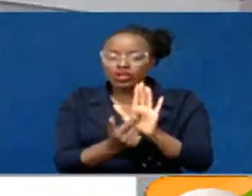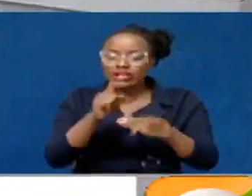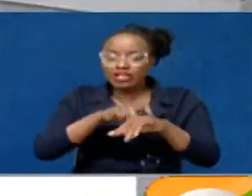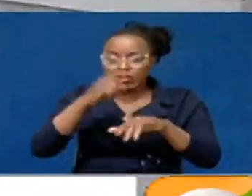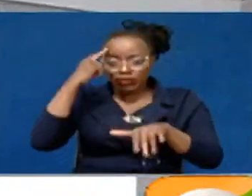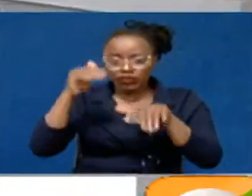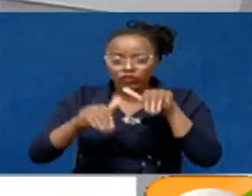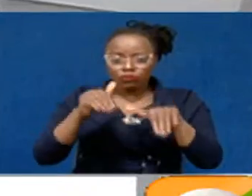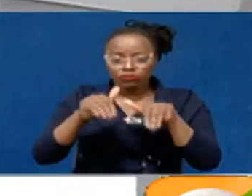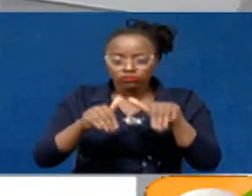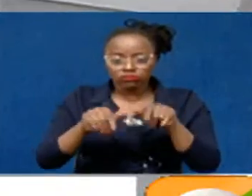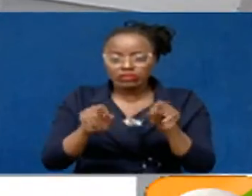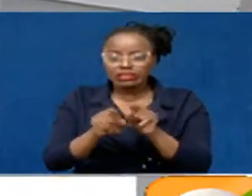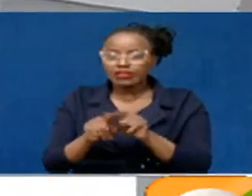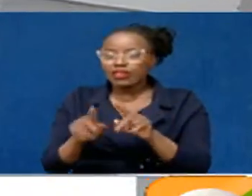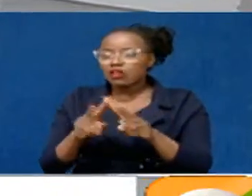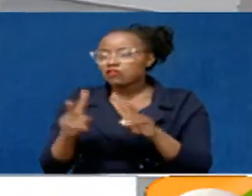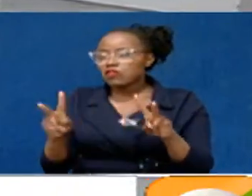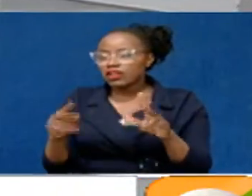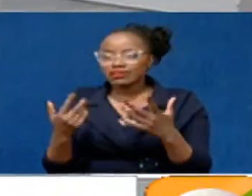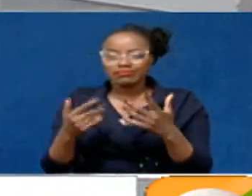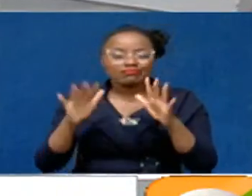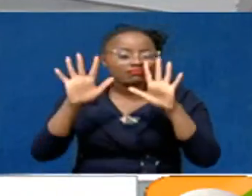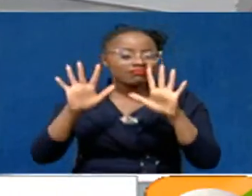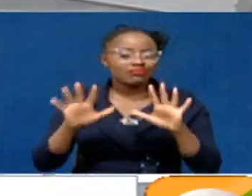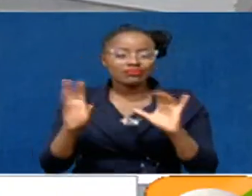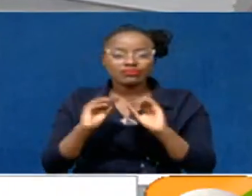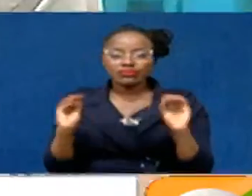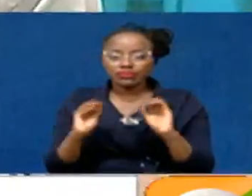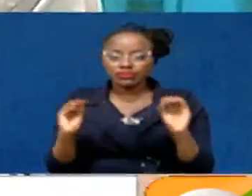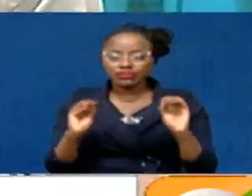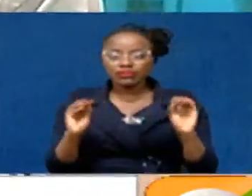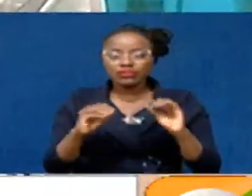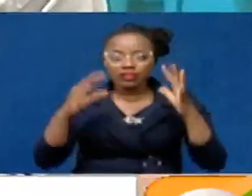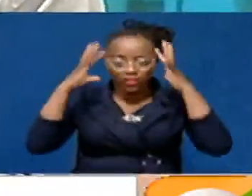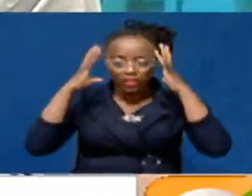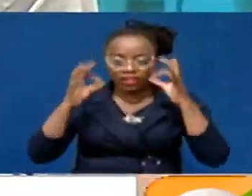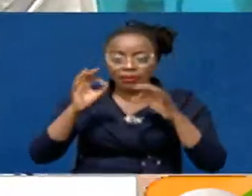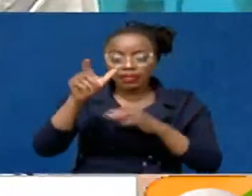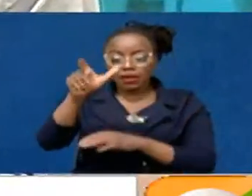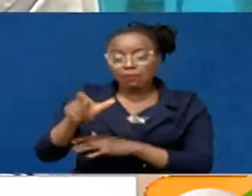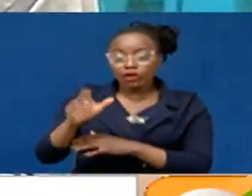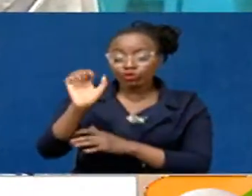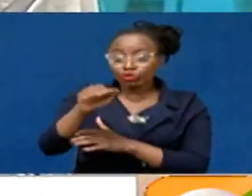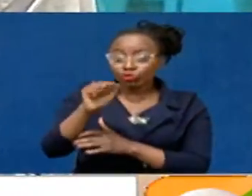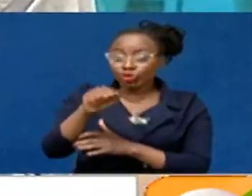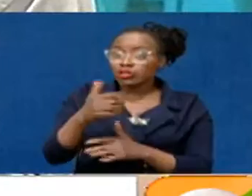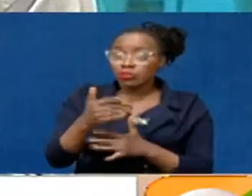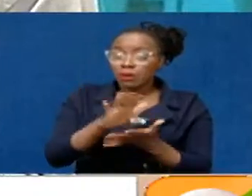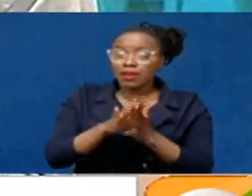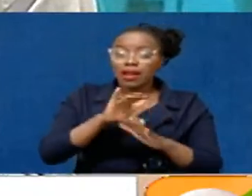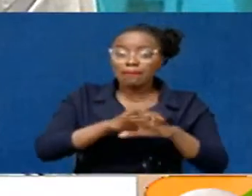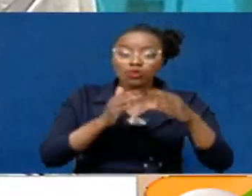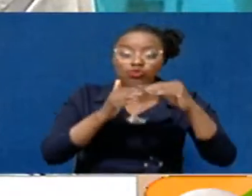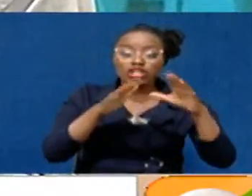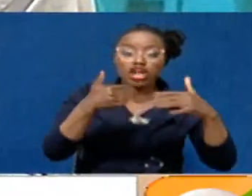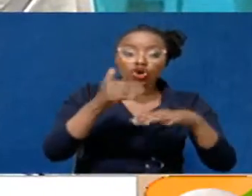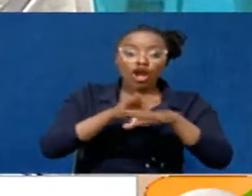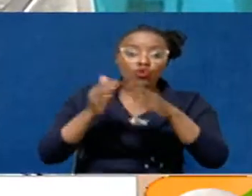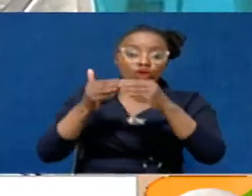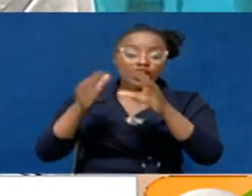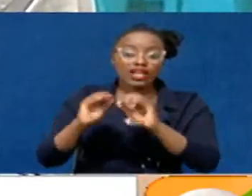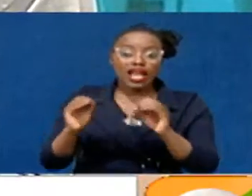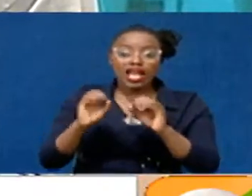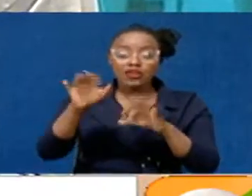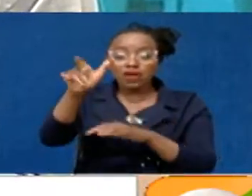during elections are totally irrelevant in terms of determining whether that person will really be a good leader or not. Because if